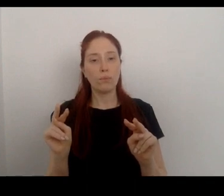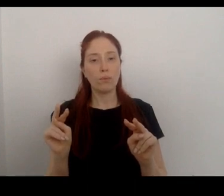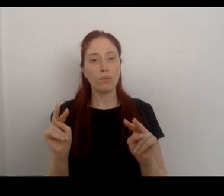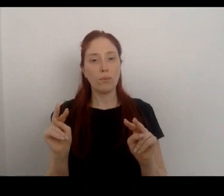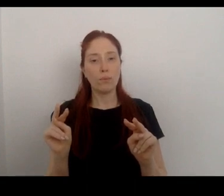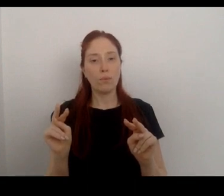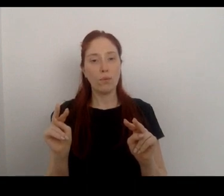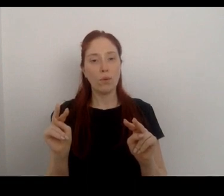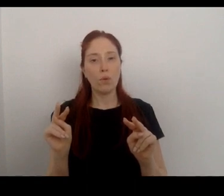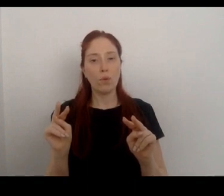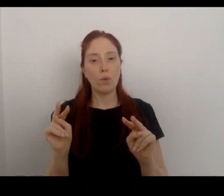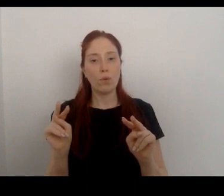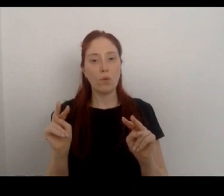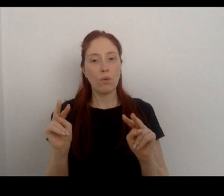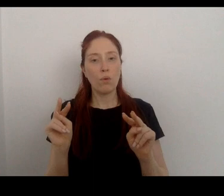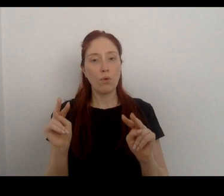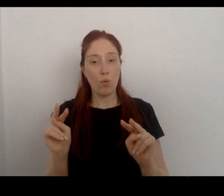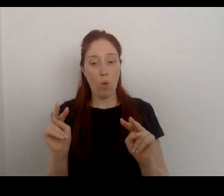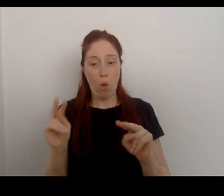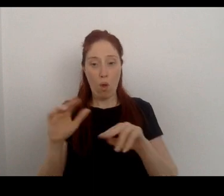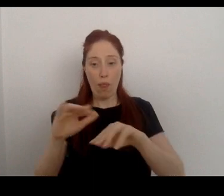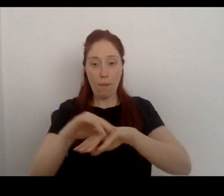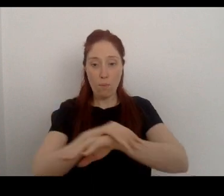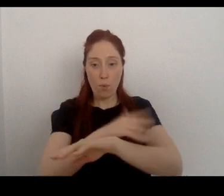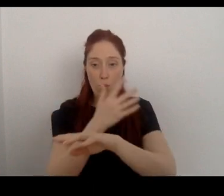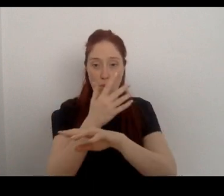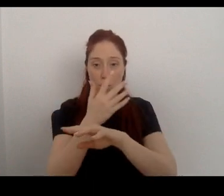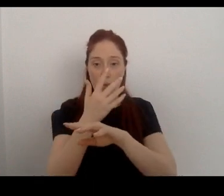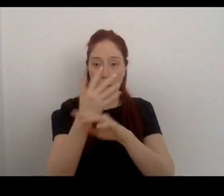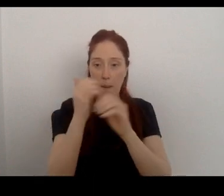registering the tonal values there.